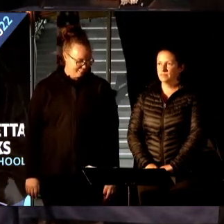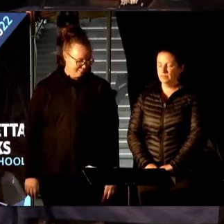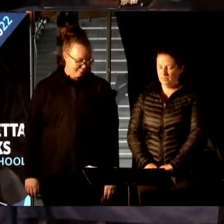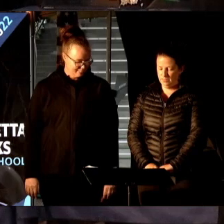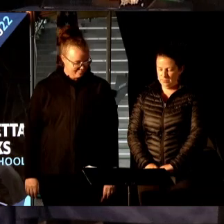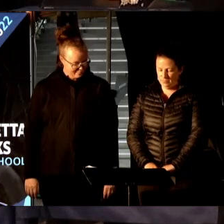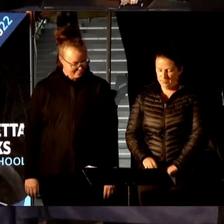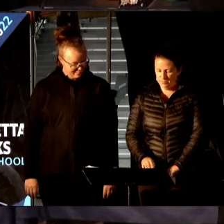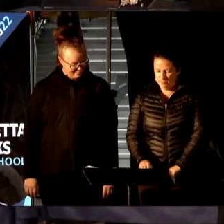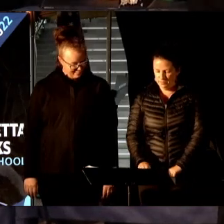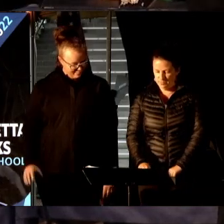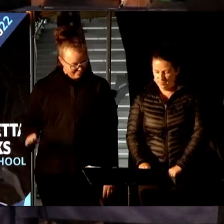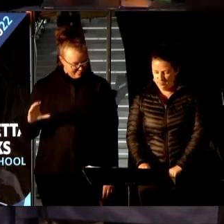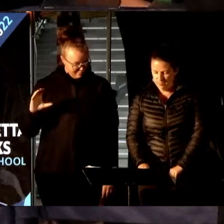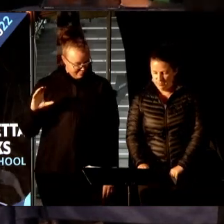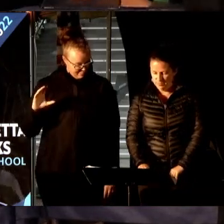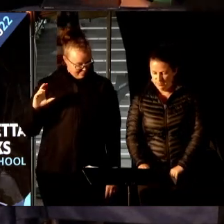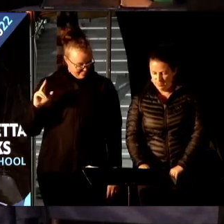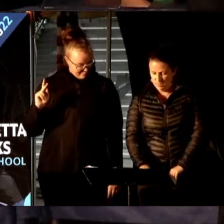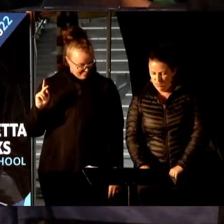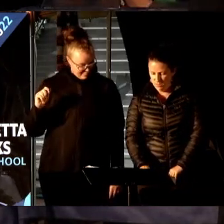Caleb Kojikaru.